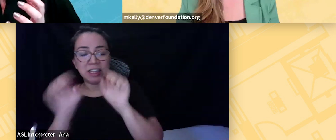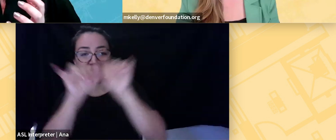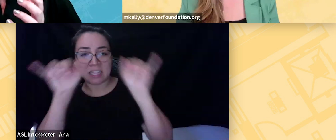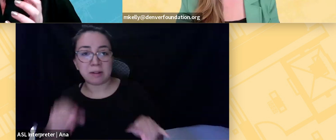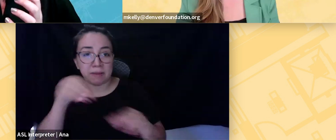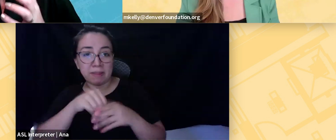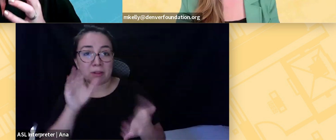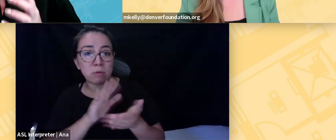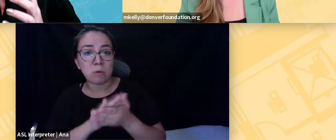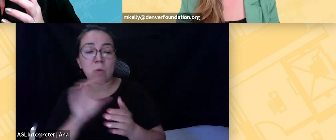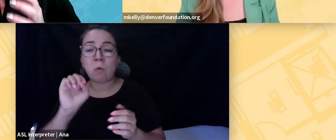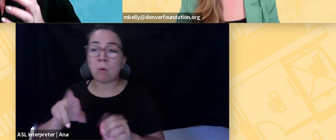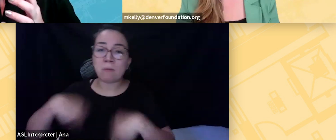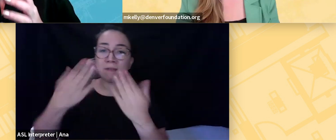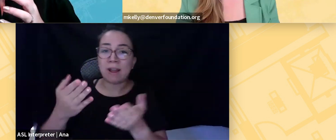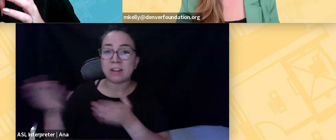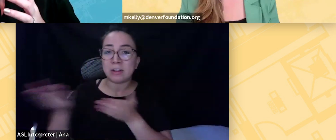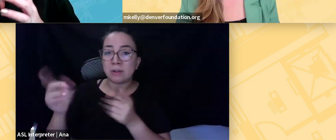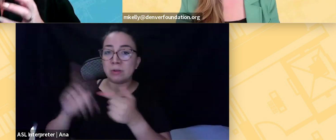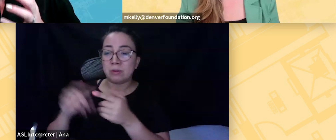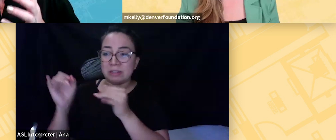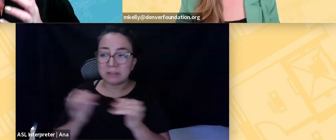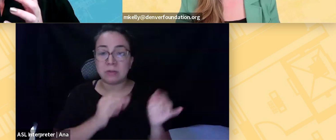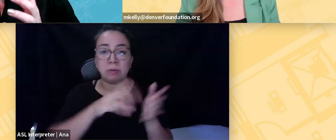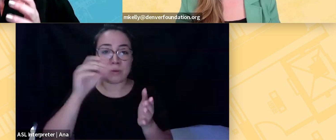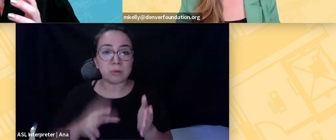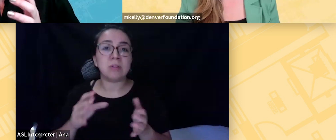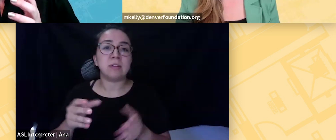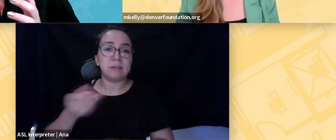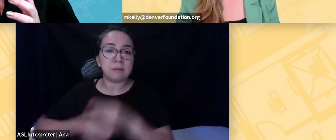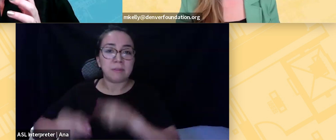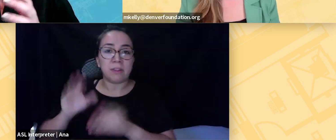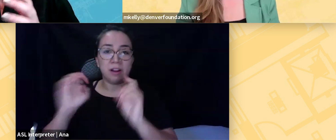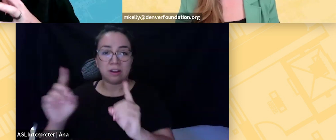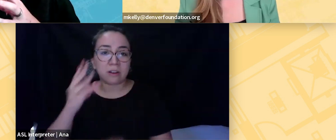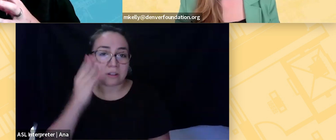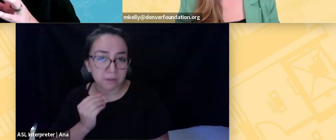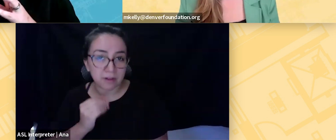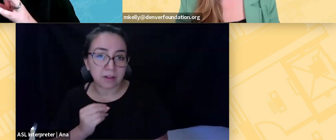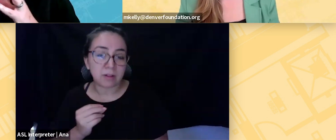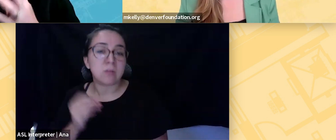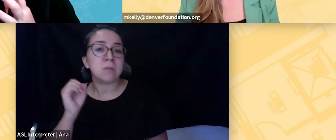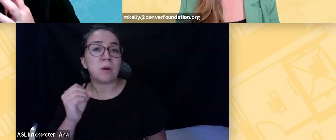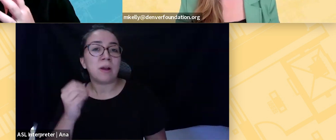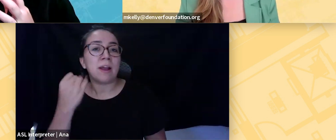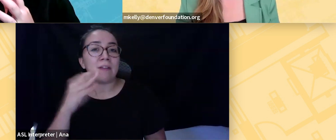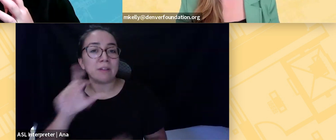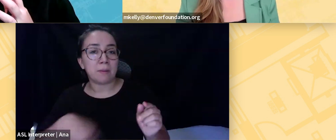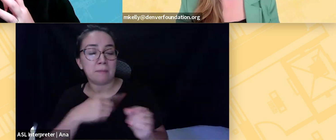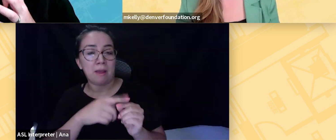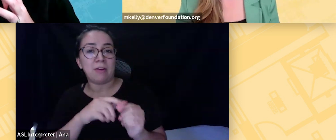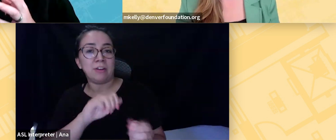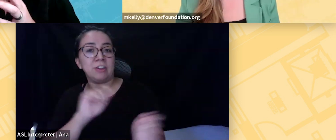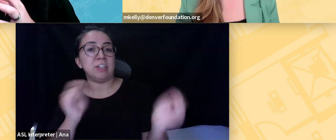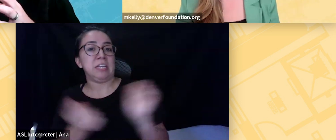at providing services to individual students that supplement their educational experience. So if it's about changing the